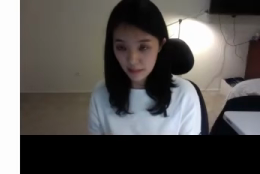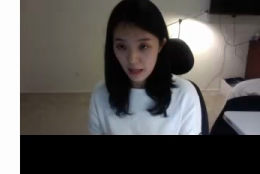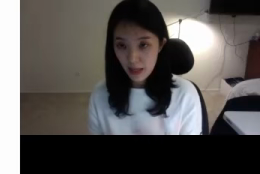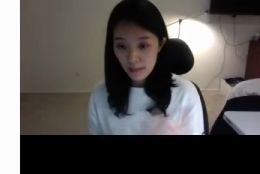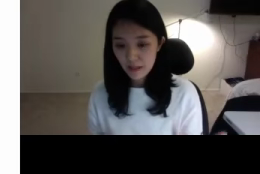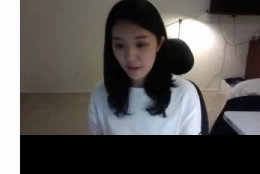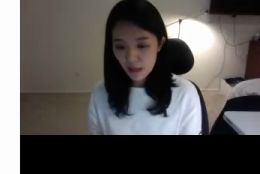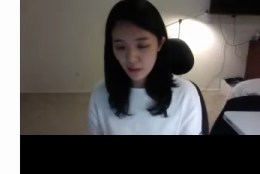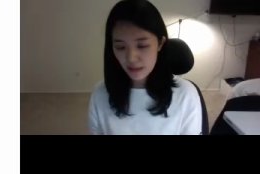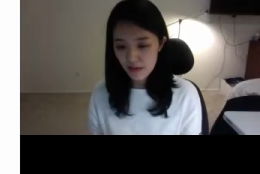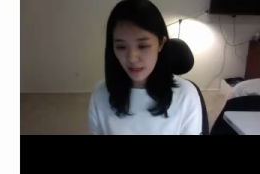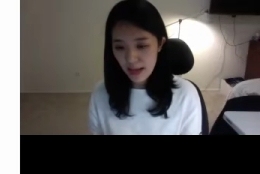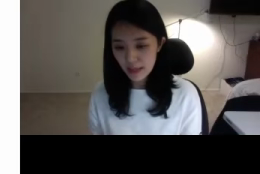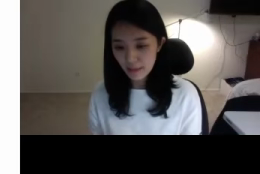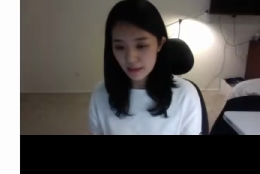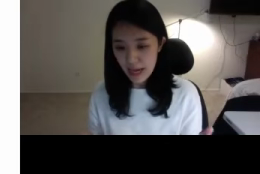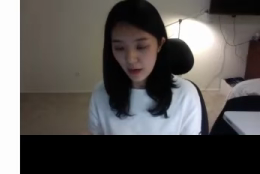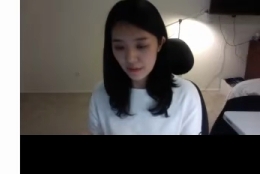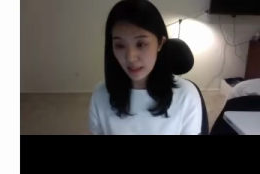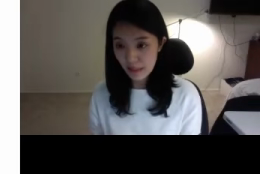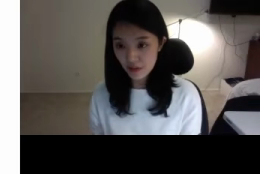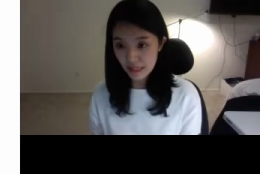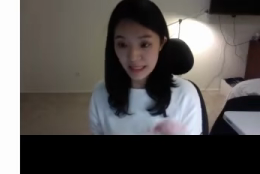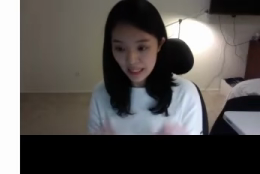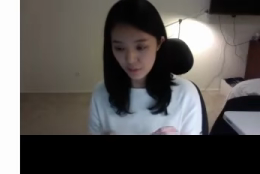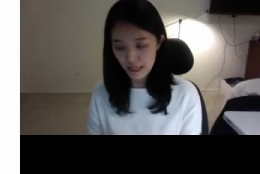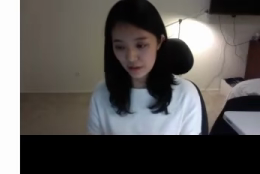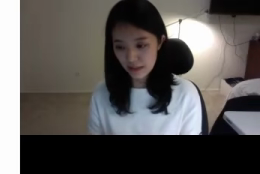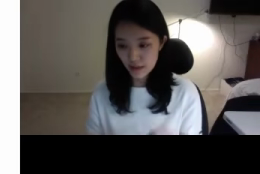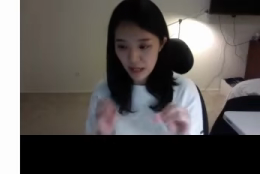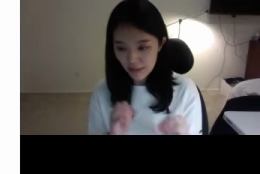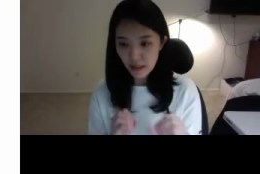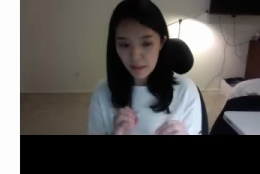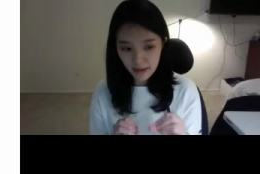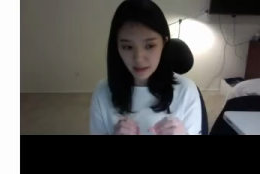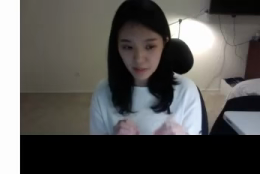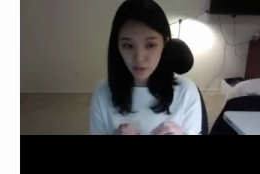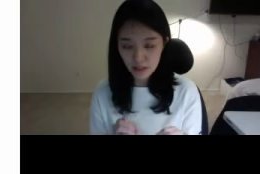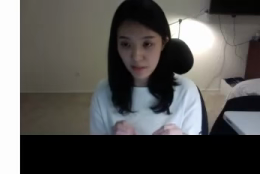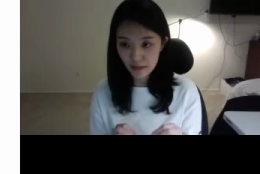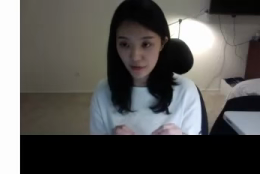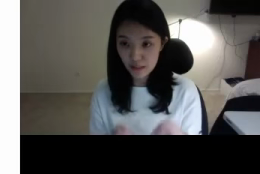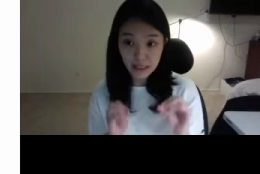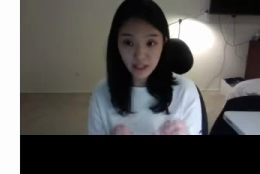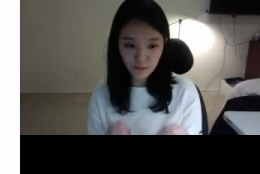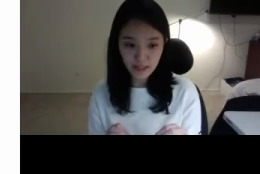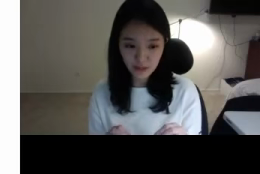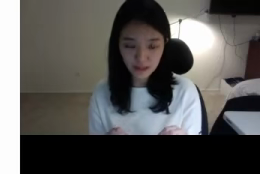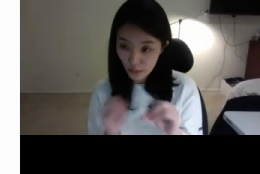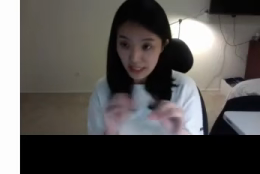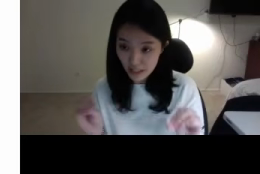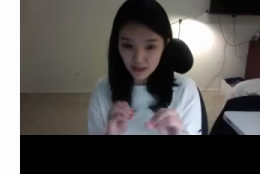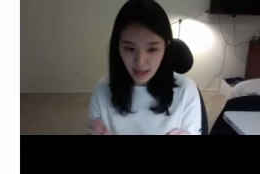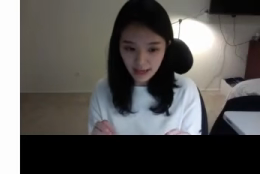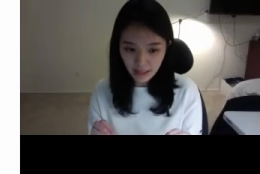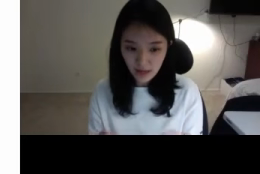rate. But the follow-up question that I had was how phonetic measures at each boundary, so not the comparison between the boundaries, but each boundary,